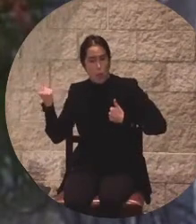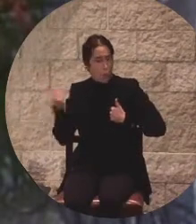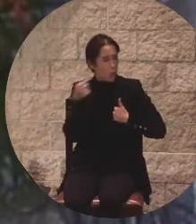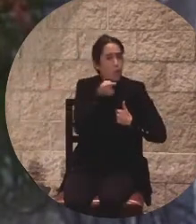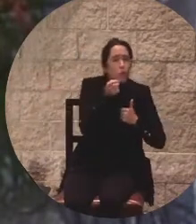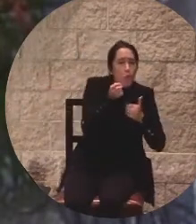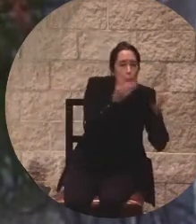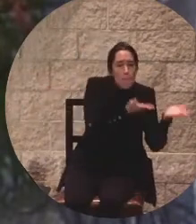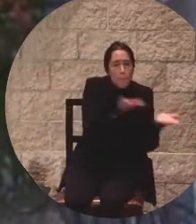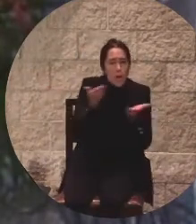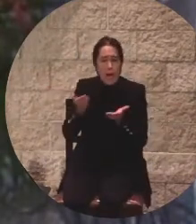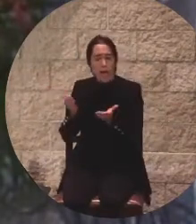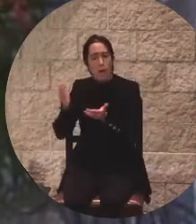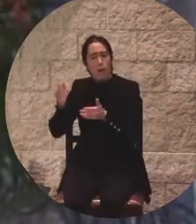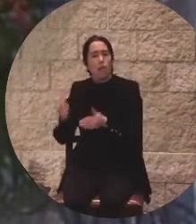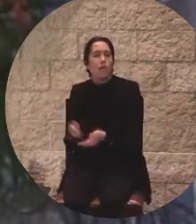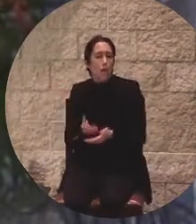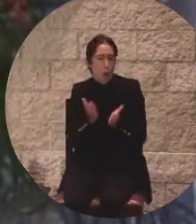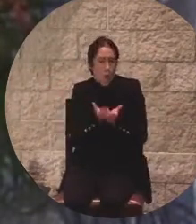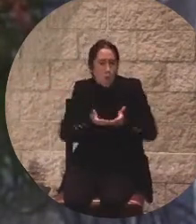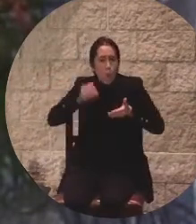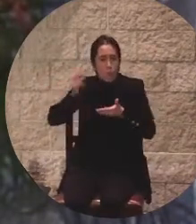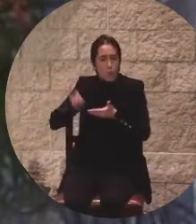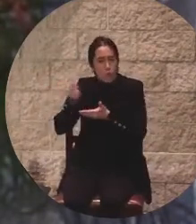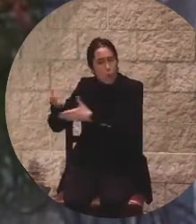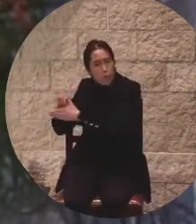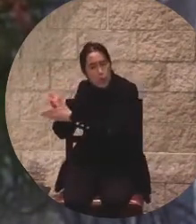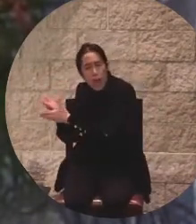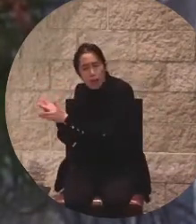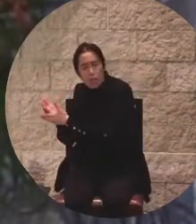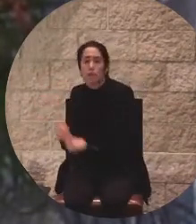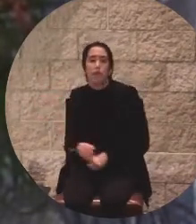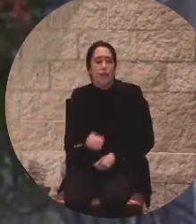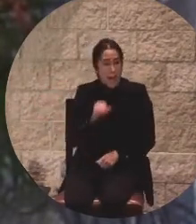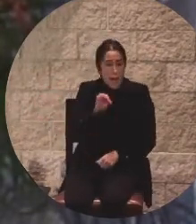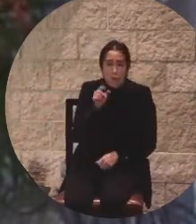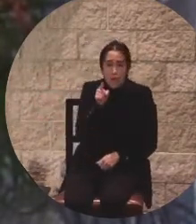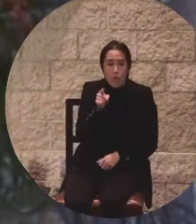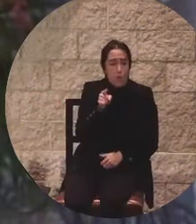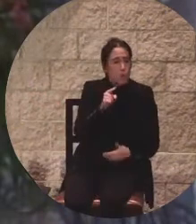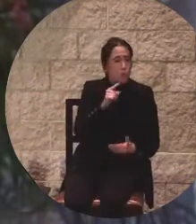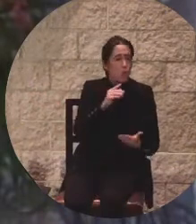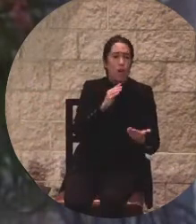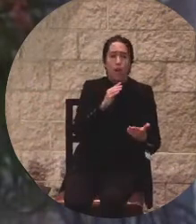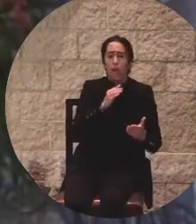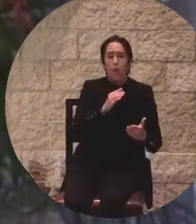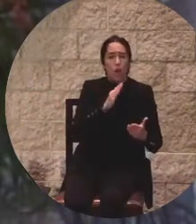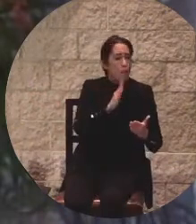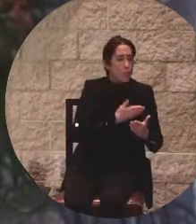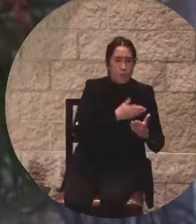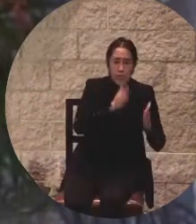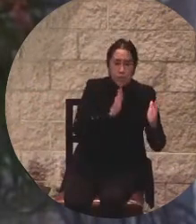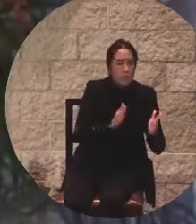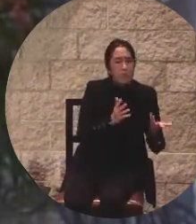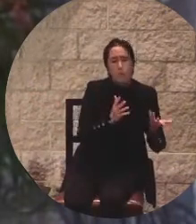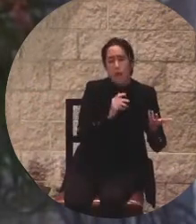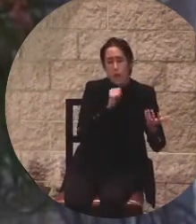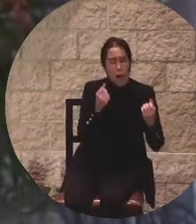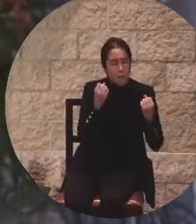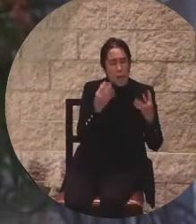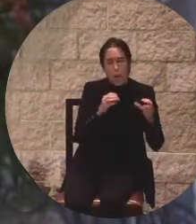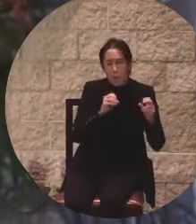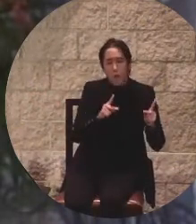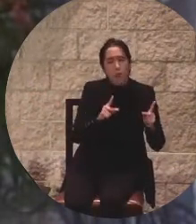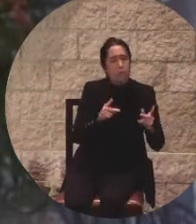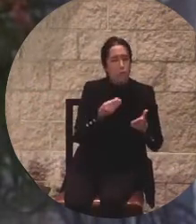If you're an artist that there's not a lot of live music opportunities to make money, you live stream. So then you do a couple